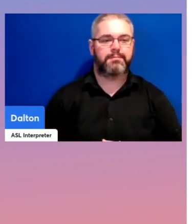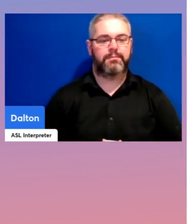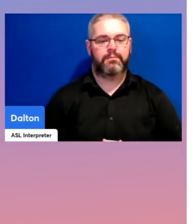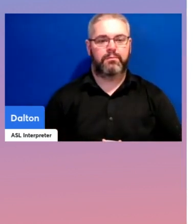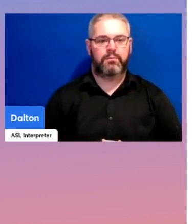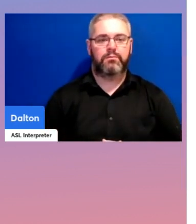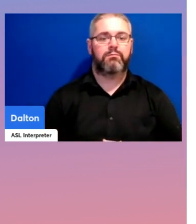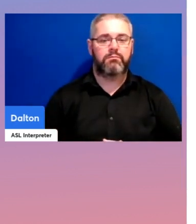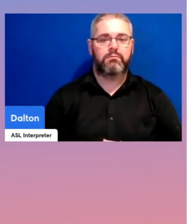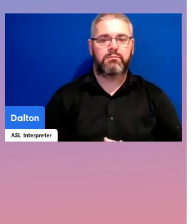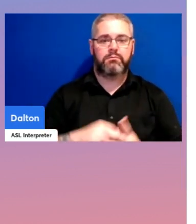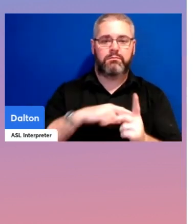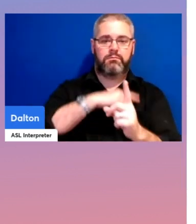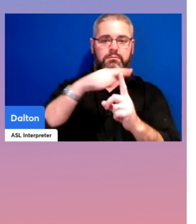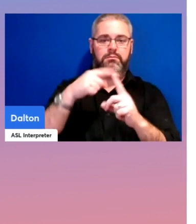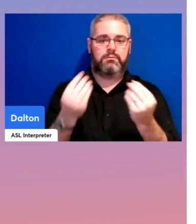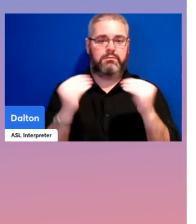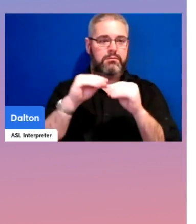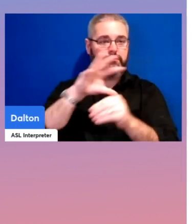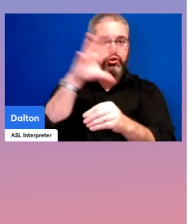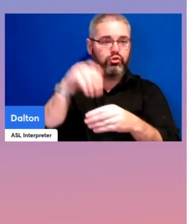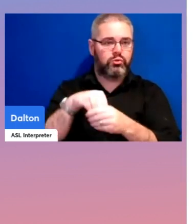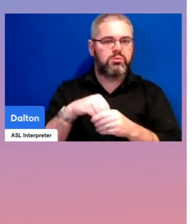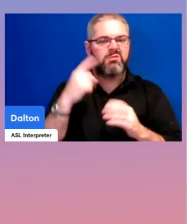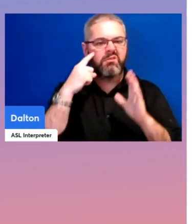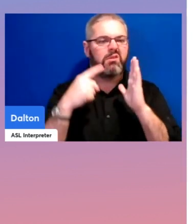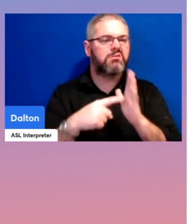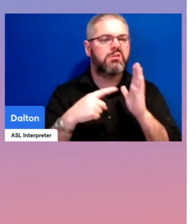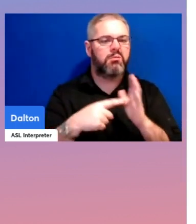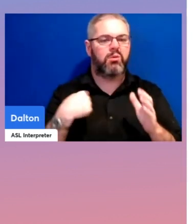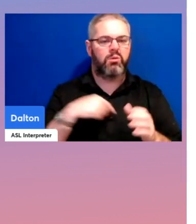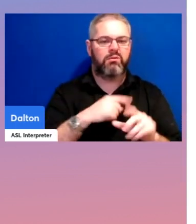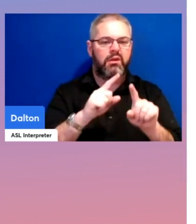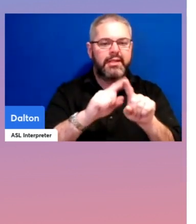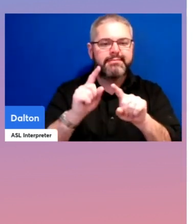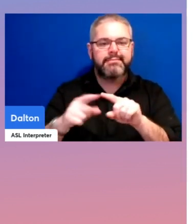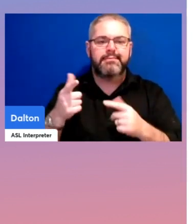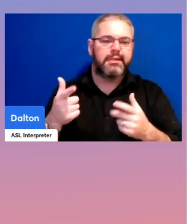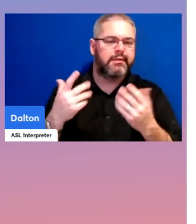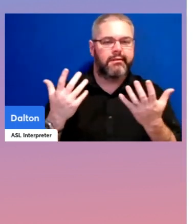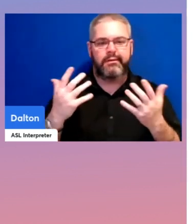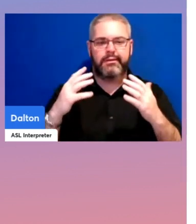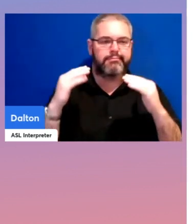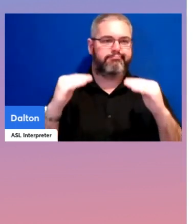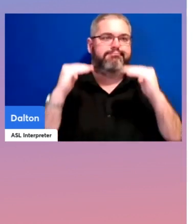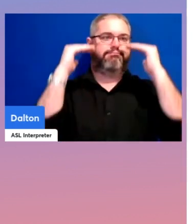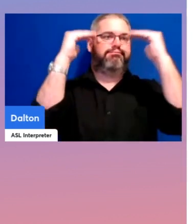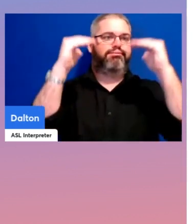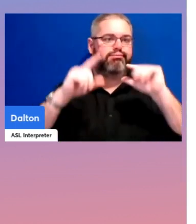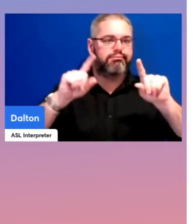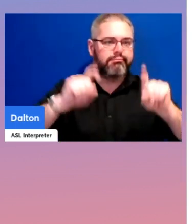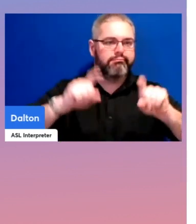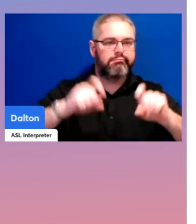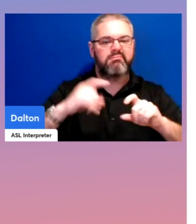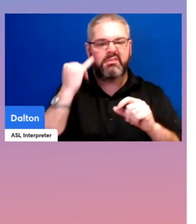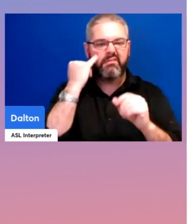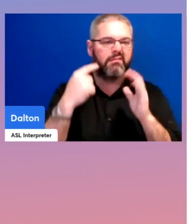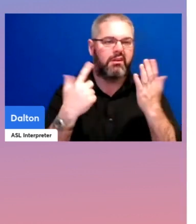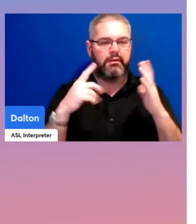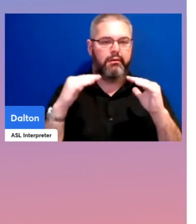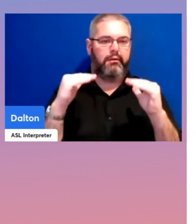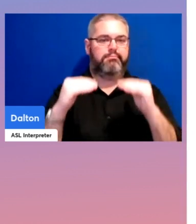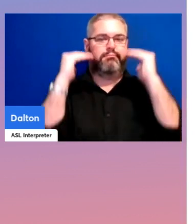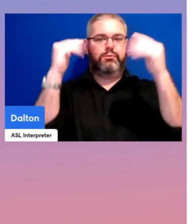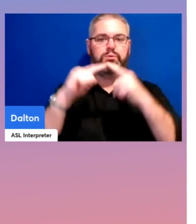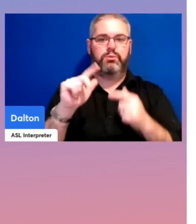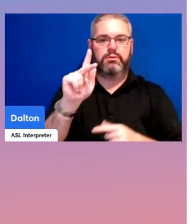We could also include tests, for instance, a more advanced kind of tests where we maybe upgrade the Kubernetes version in